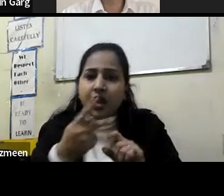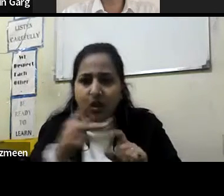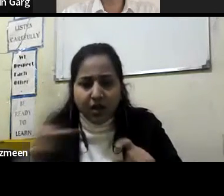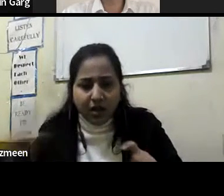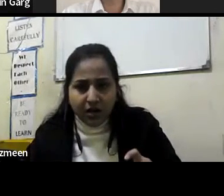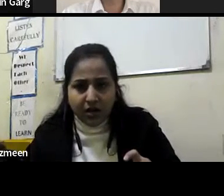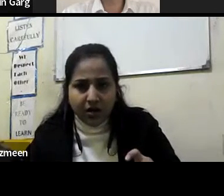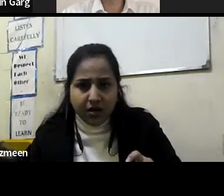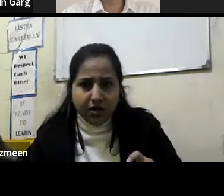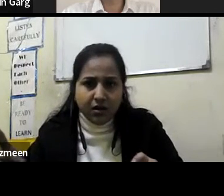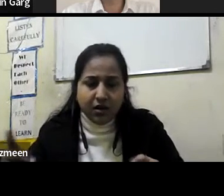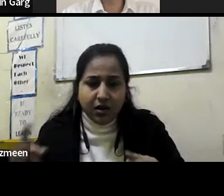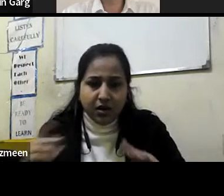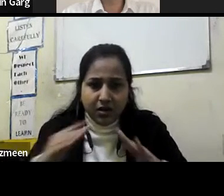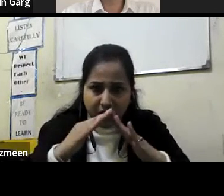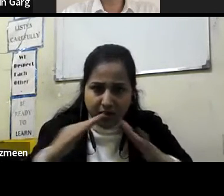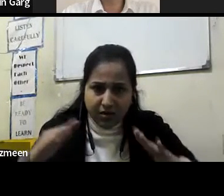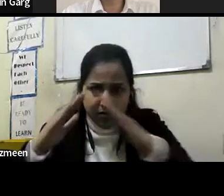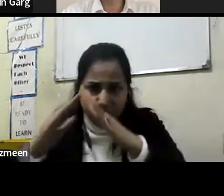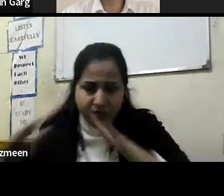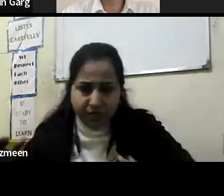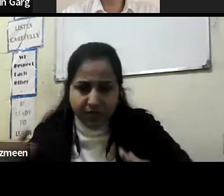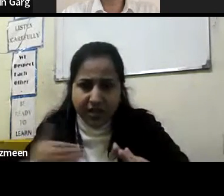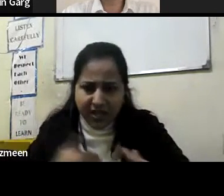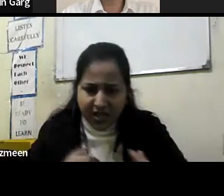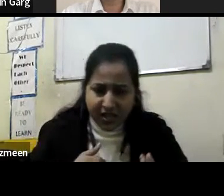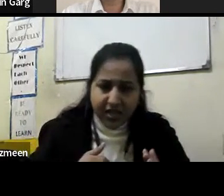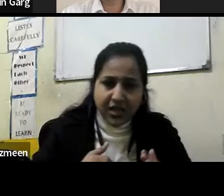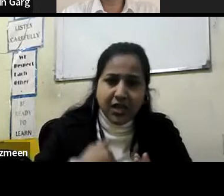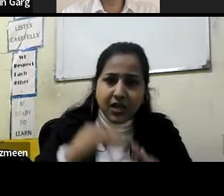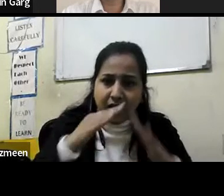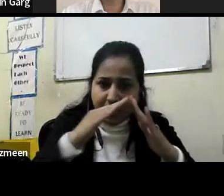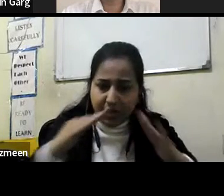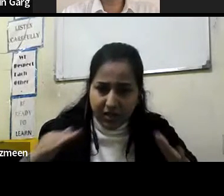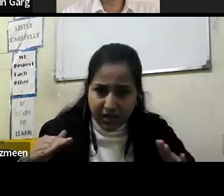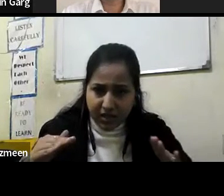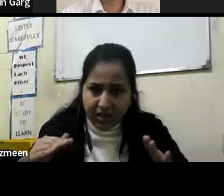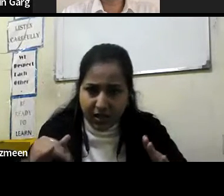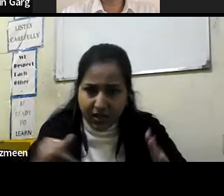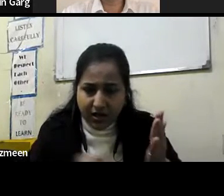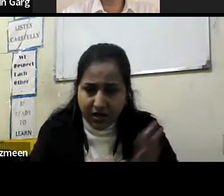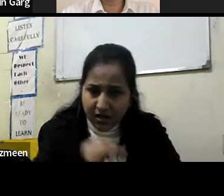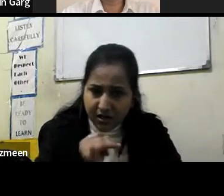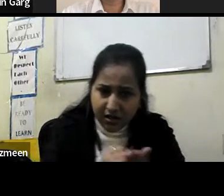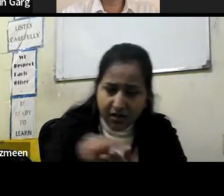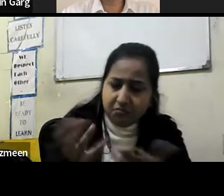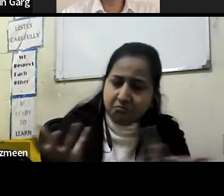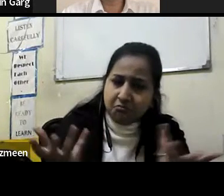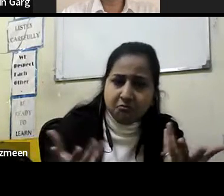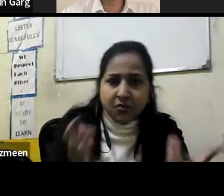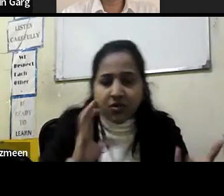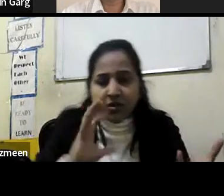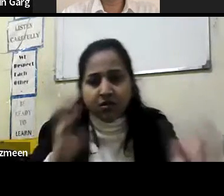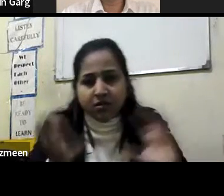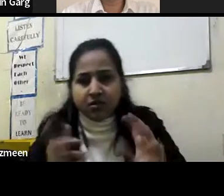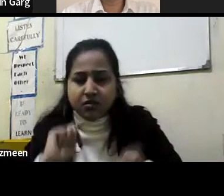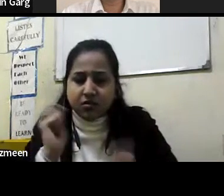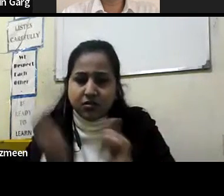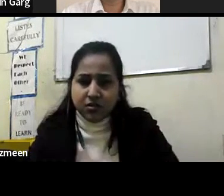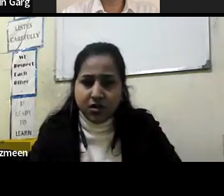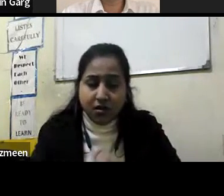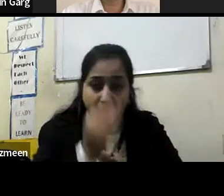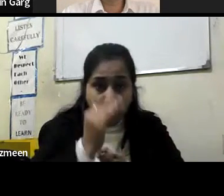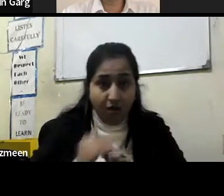is homestays. I have a house in the hills or a house in a remote area. Can that be converted into high